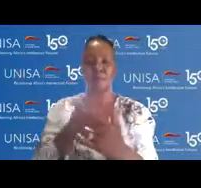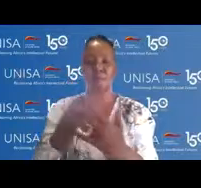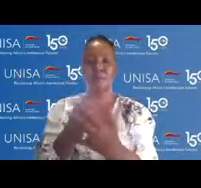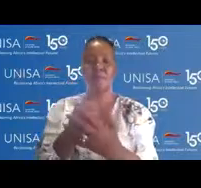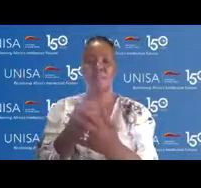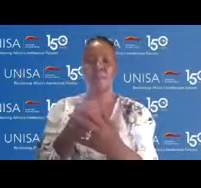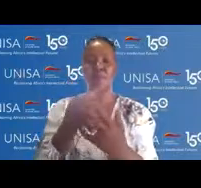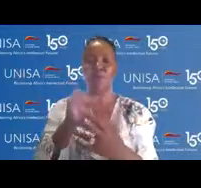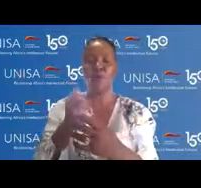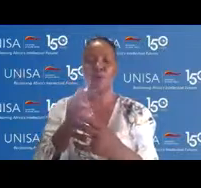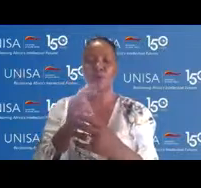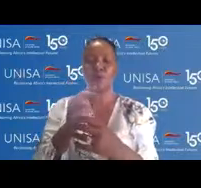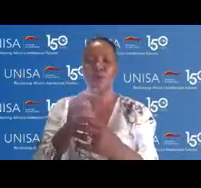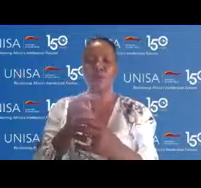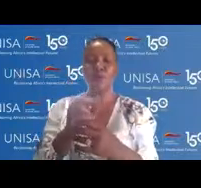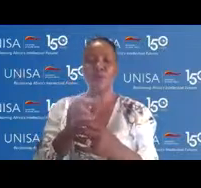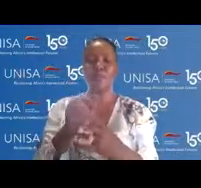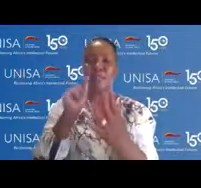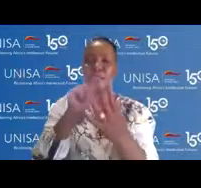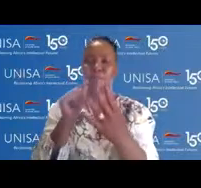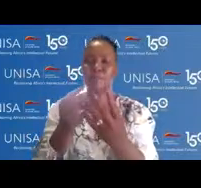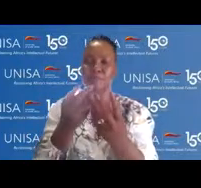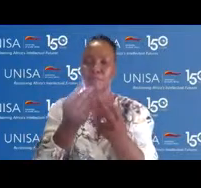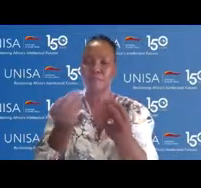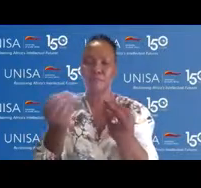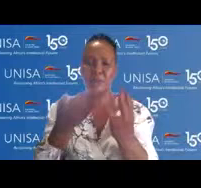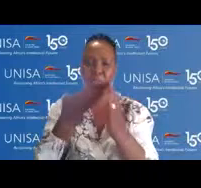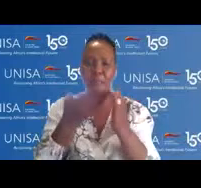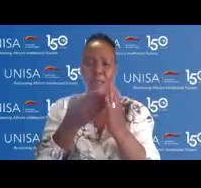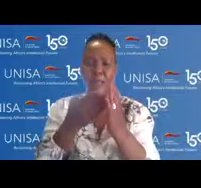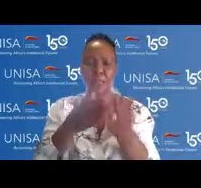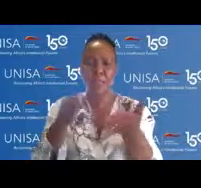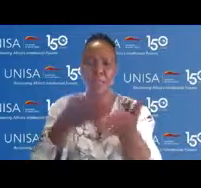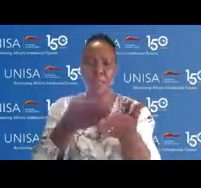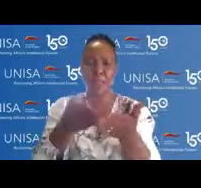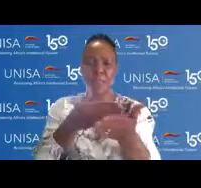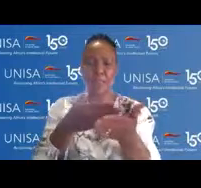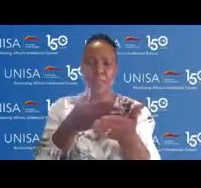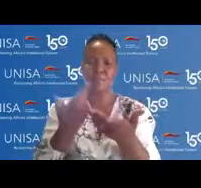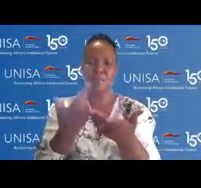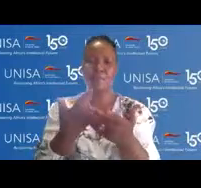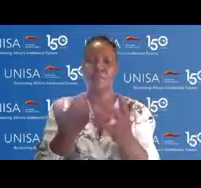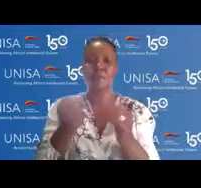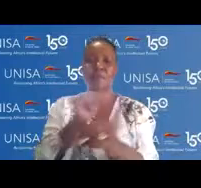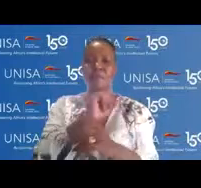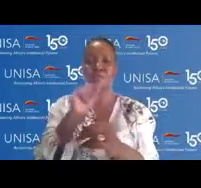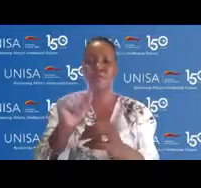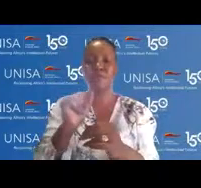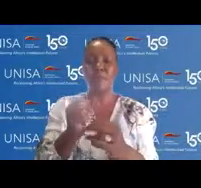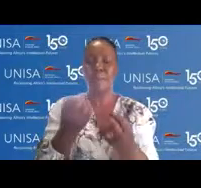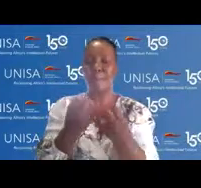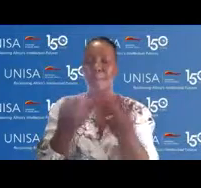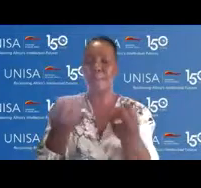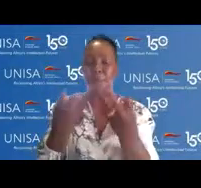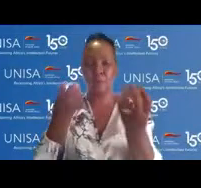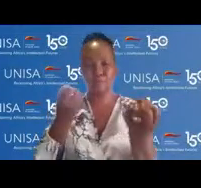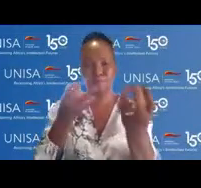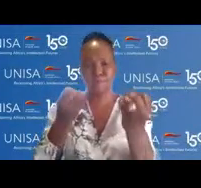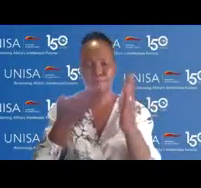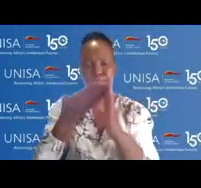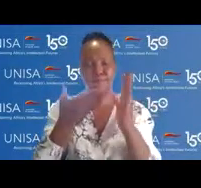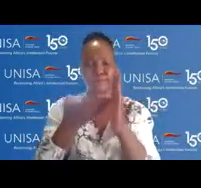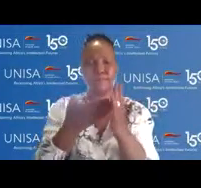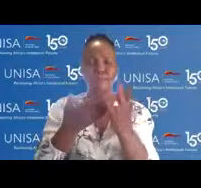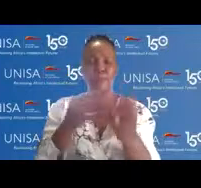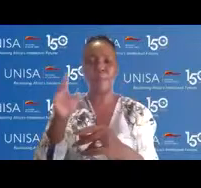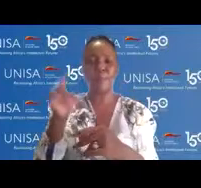Okay, it's going to be very tiny. 6 megabytes is very, very small. But if you had lots of information in there, you definitely see quite a